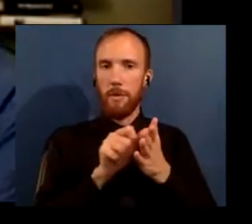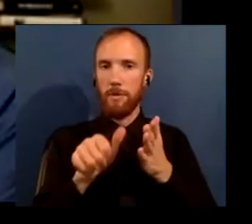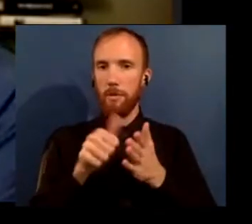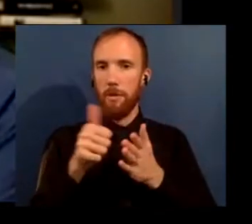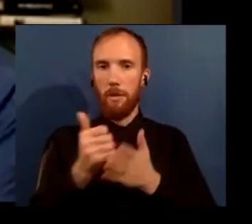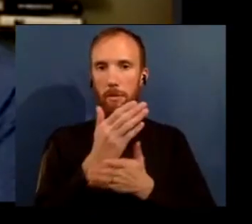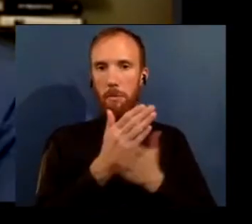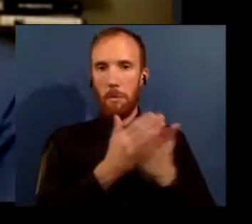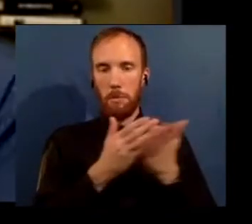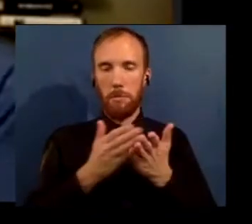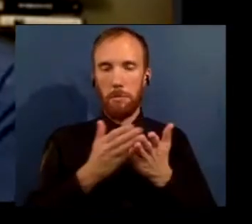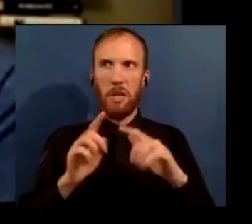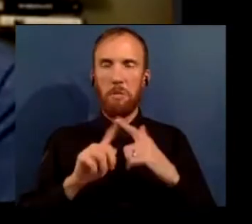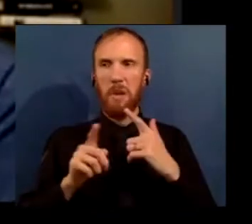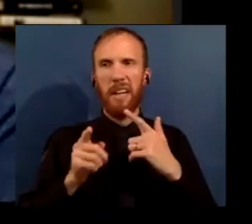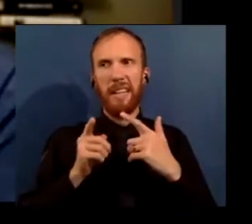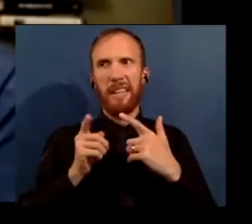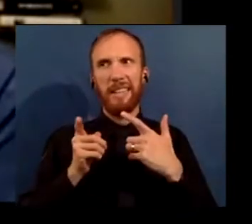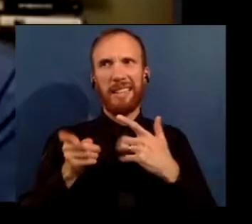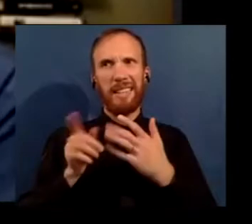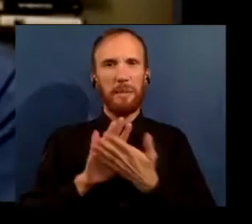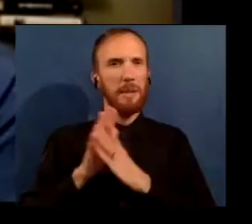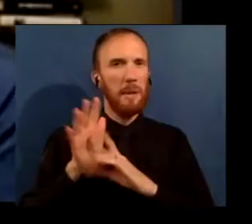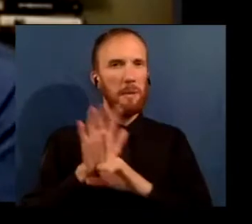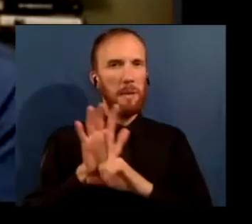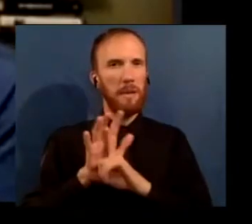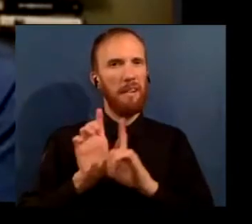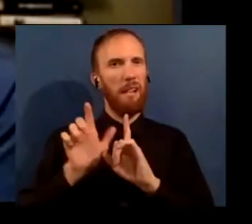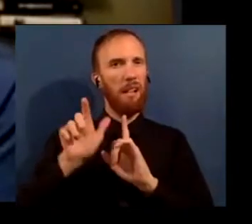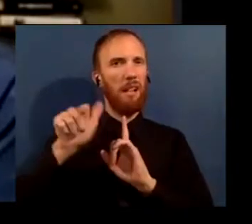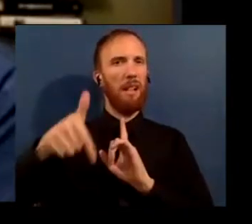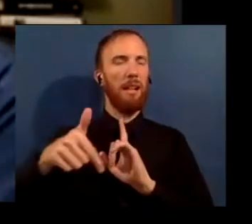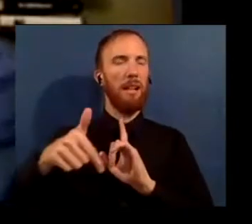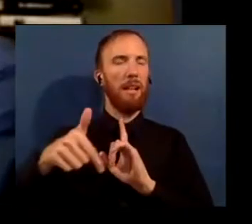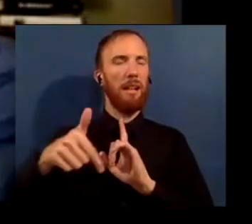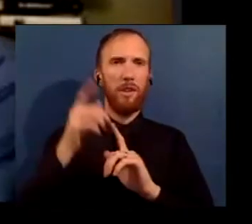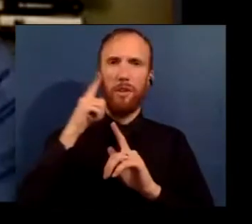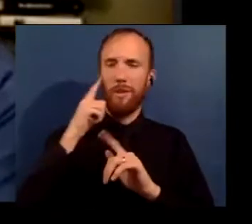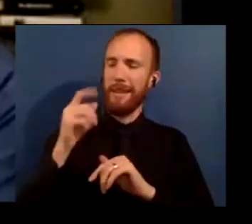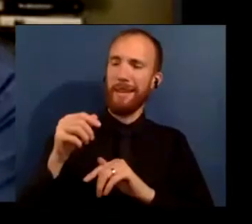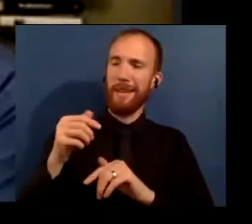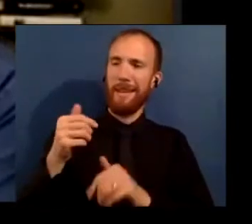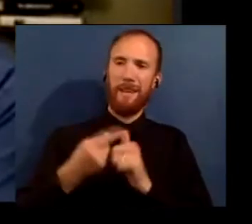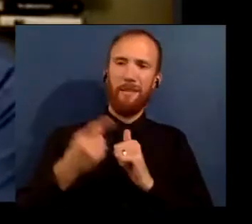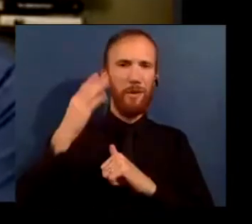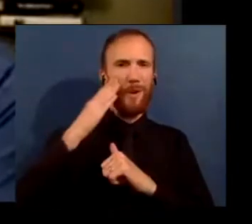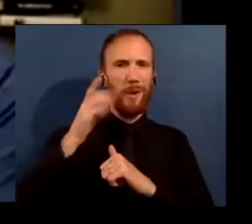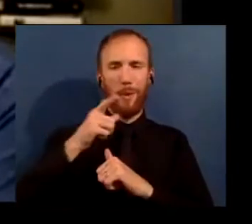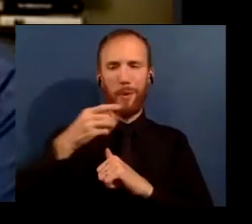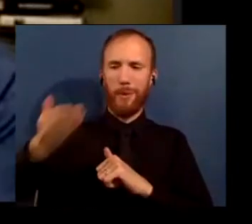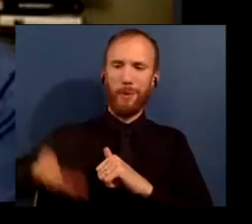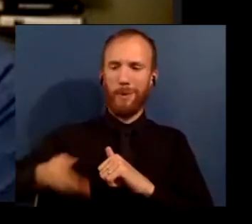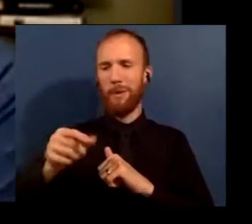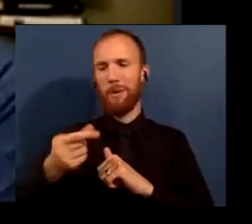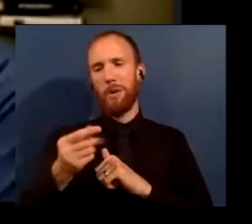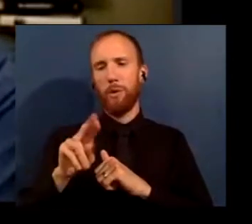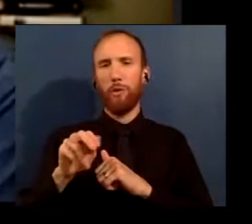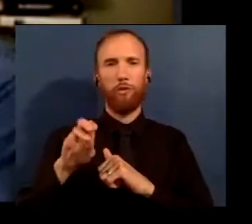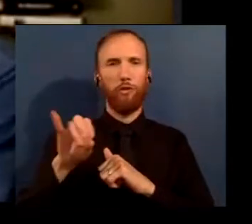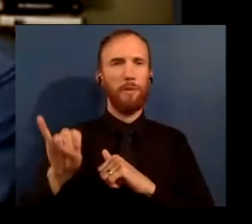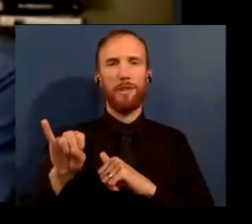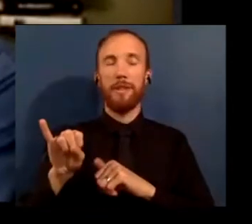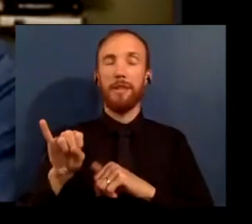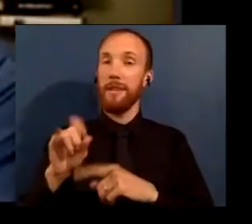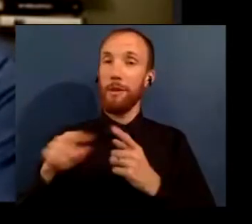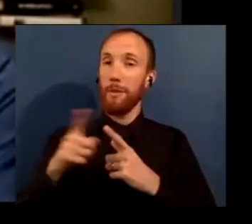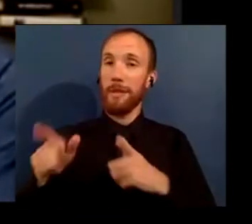known. You know, it's funny, you think now, well, everybody knew Gramsci, not when he was alive. After all, he was in prison